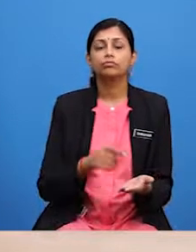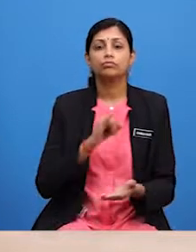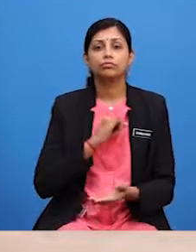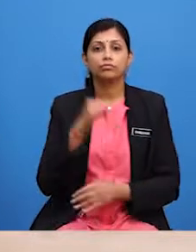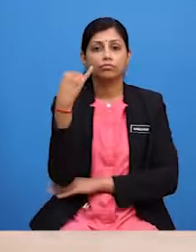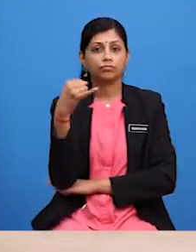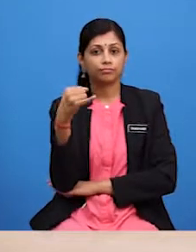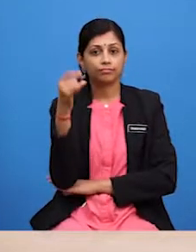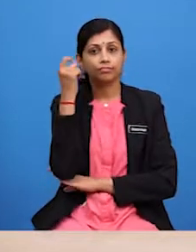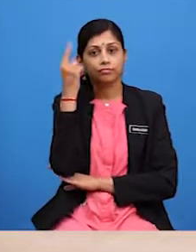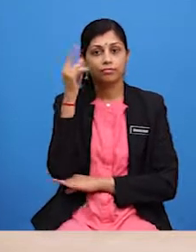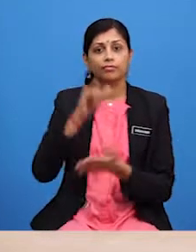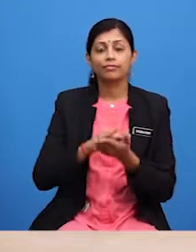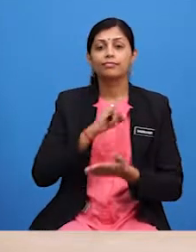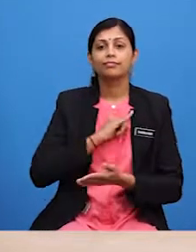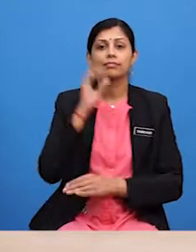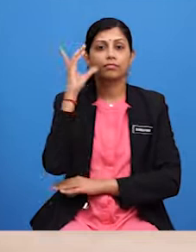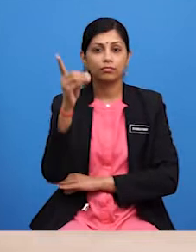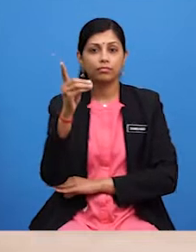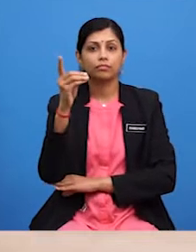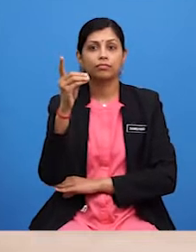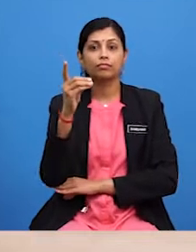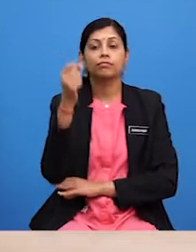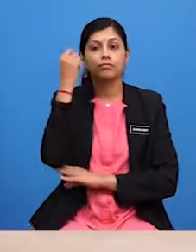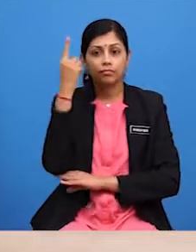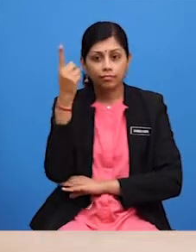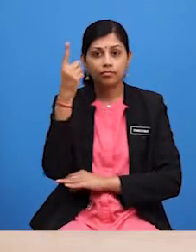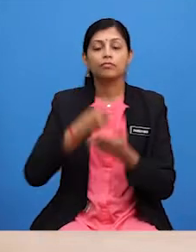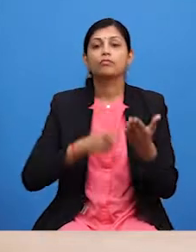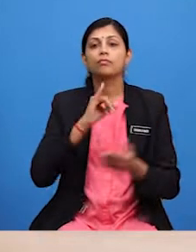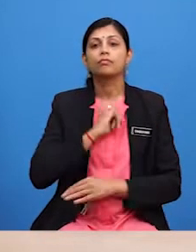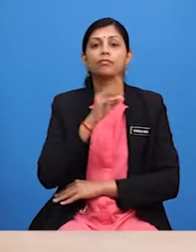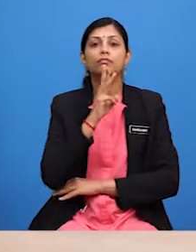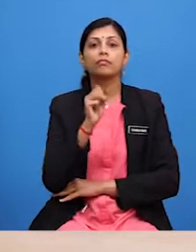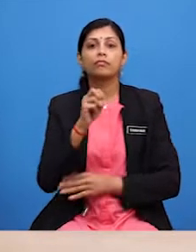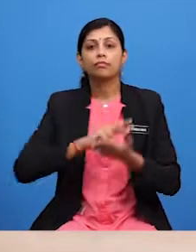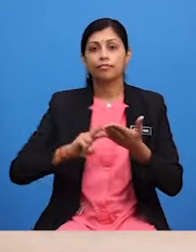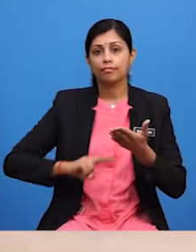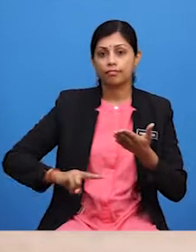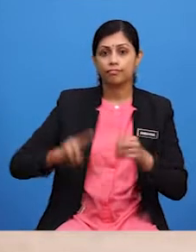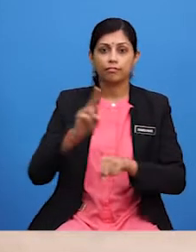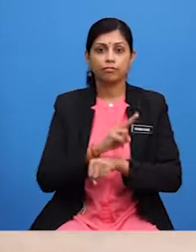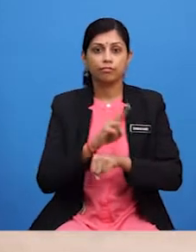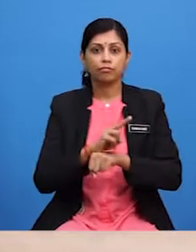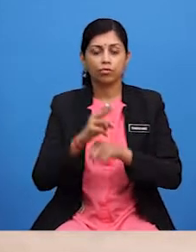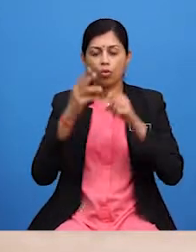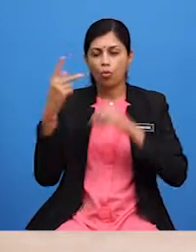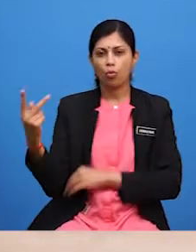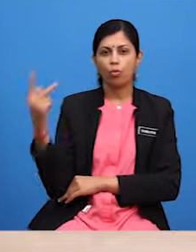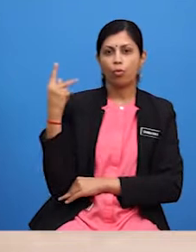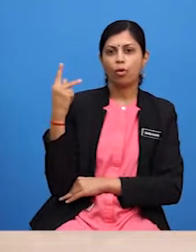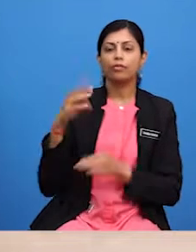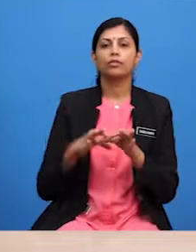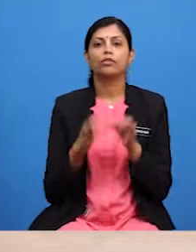reading. Using the incredible power of the human mind, according to research at